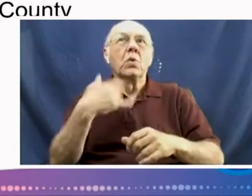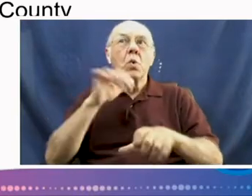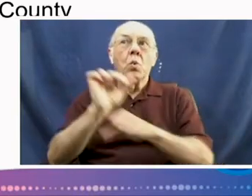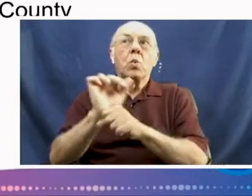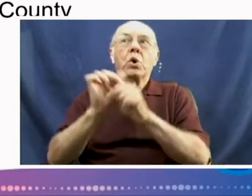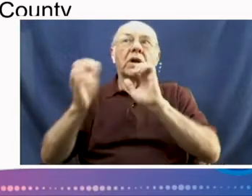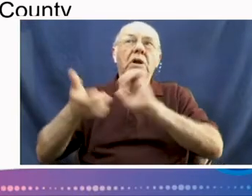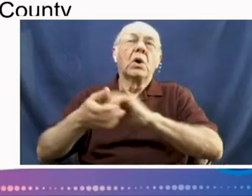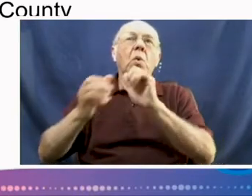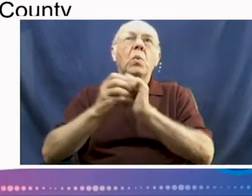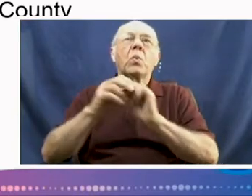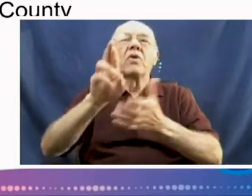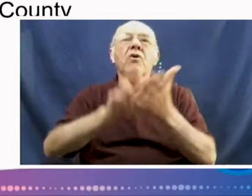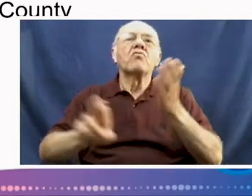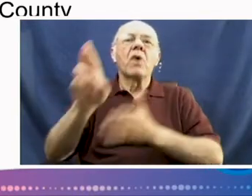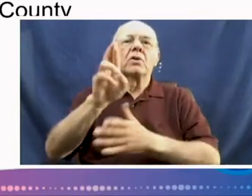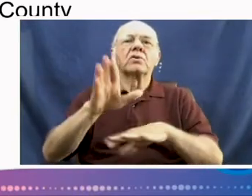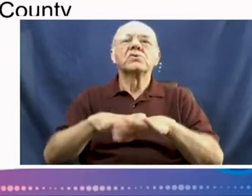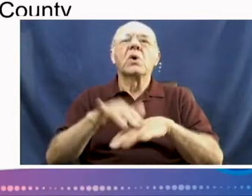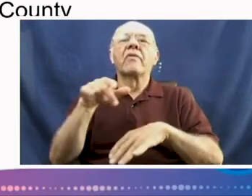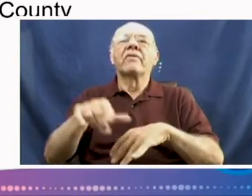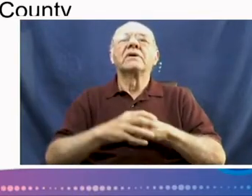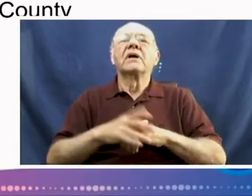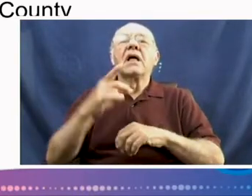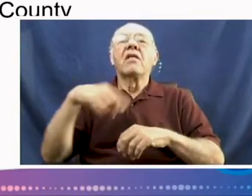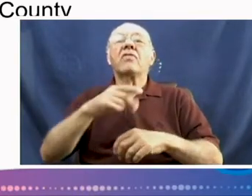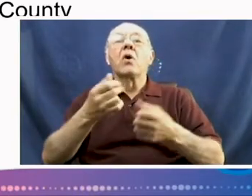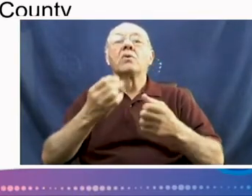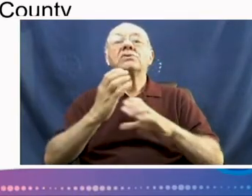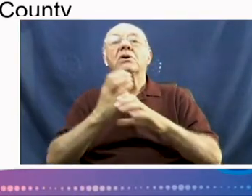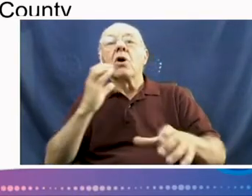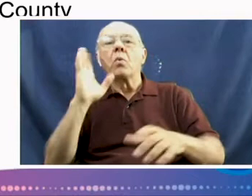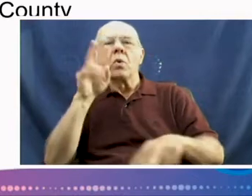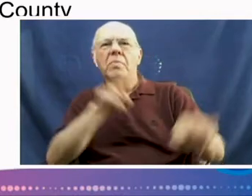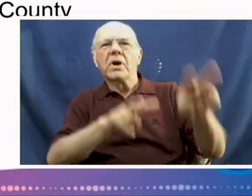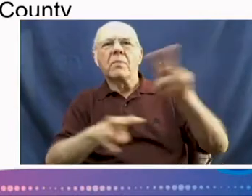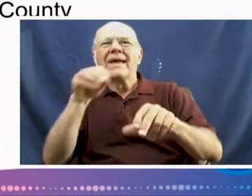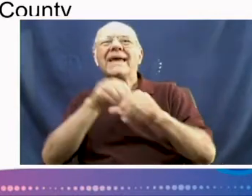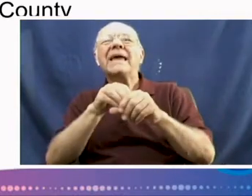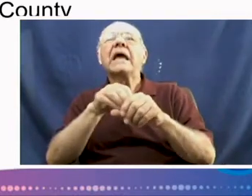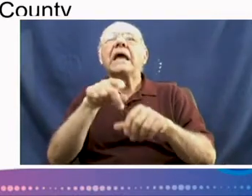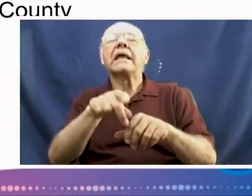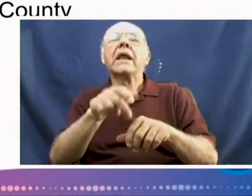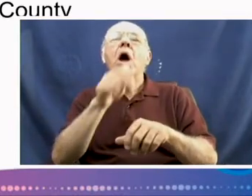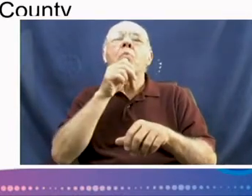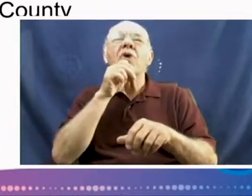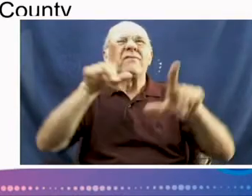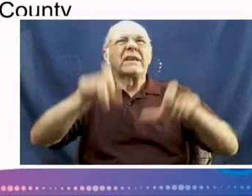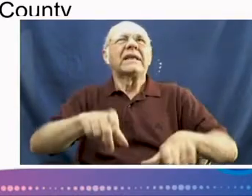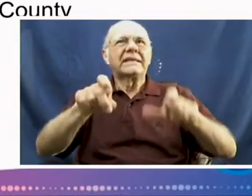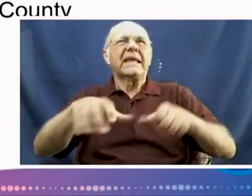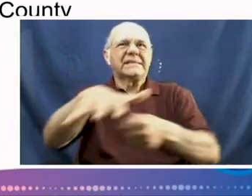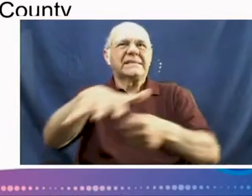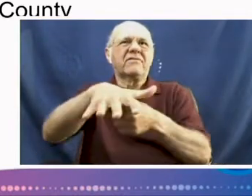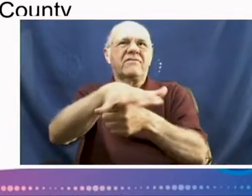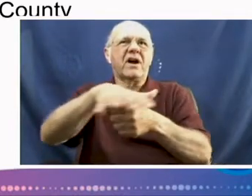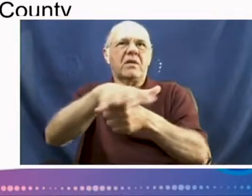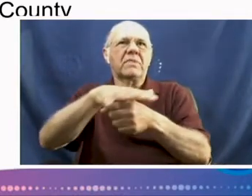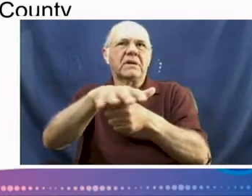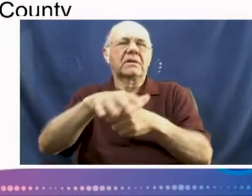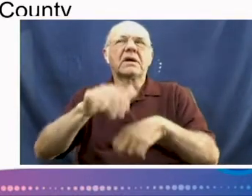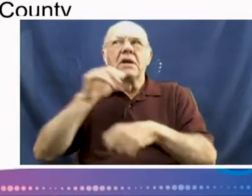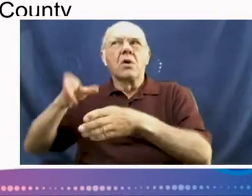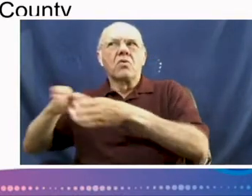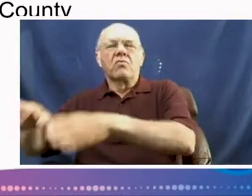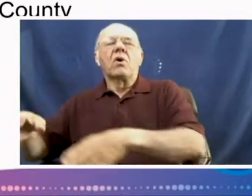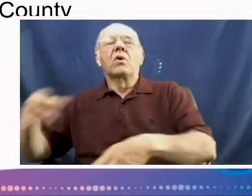this initiative. These vehicles will be observed in a closed course testing environment. We hope that through this pilot, we